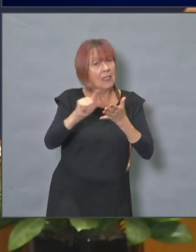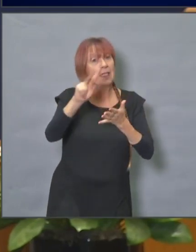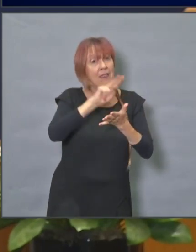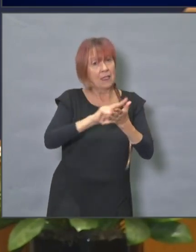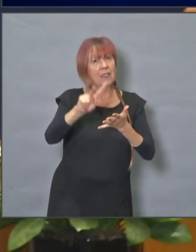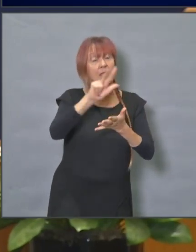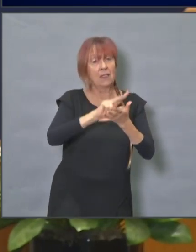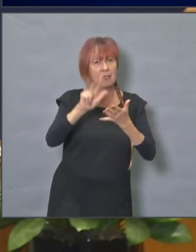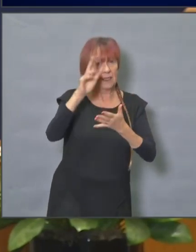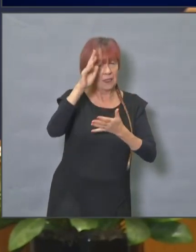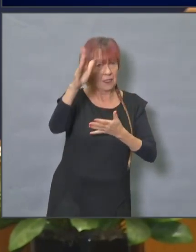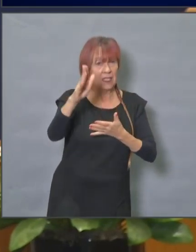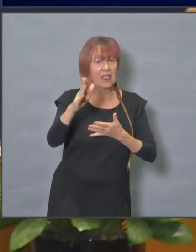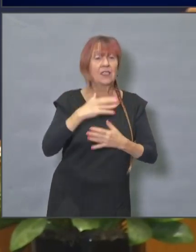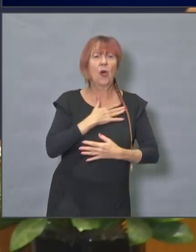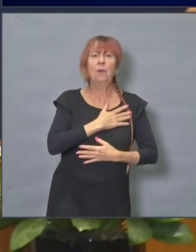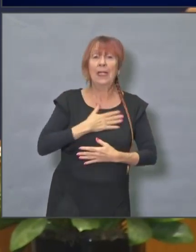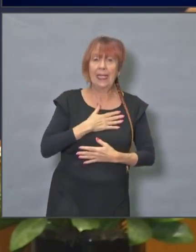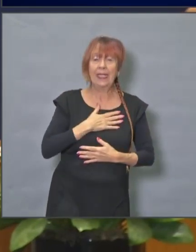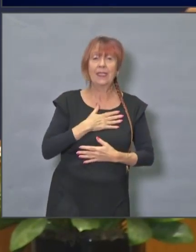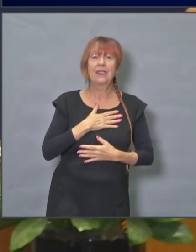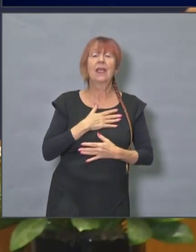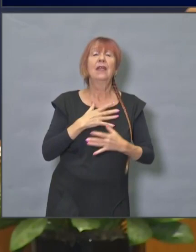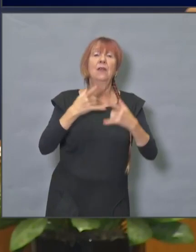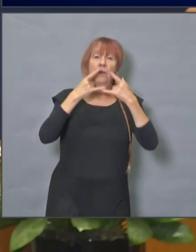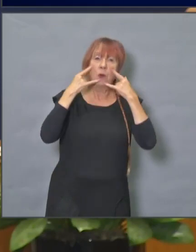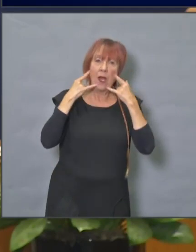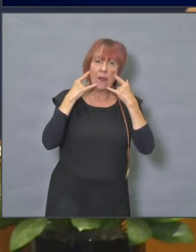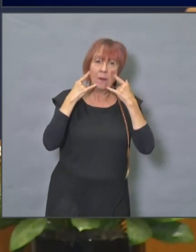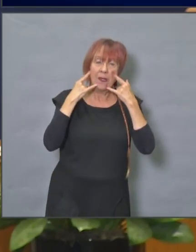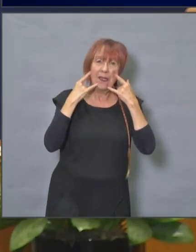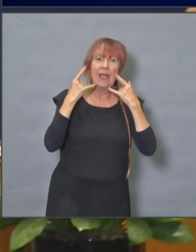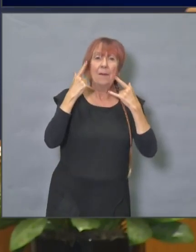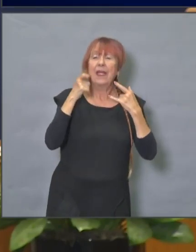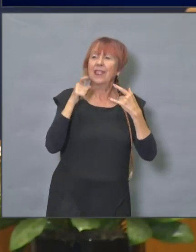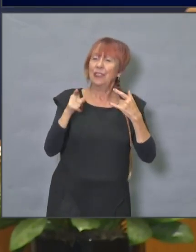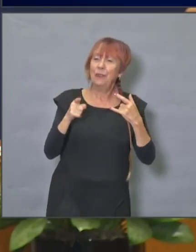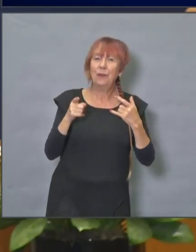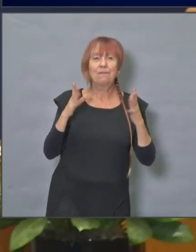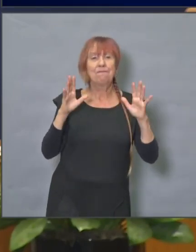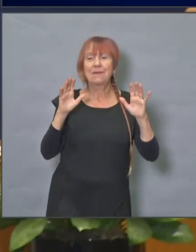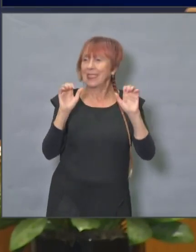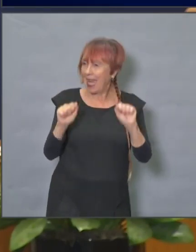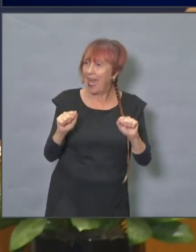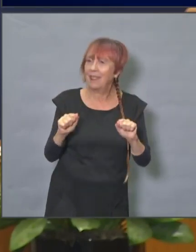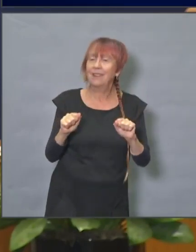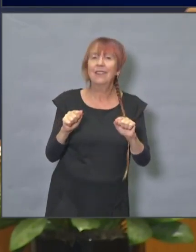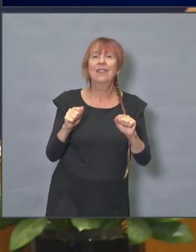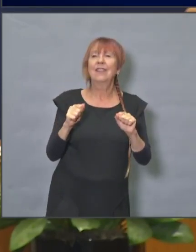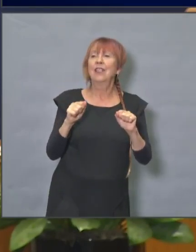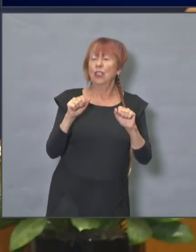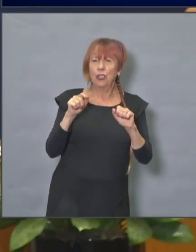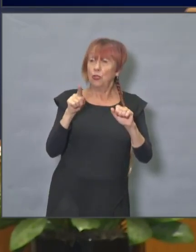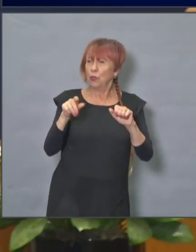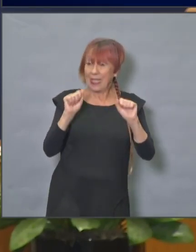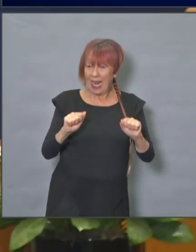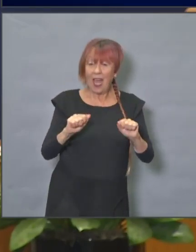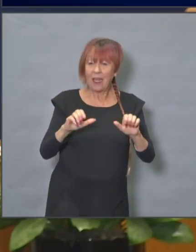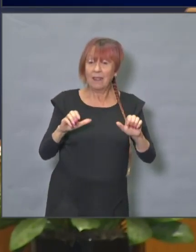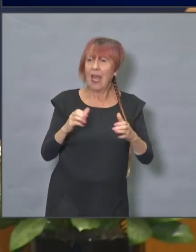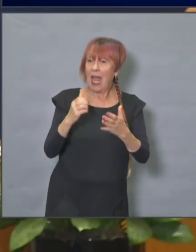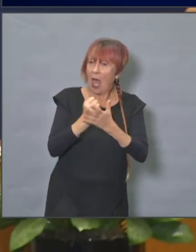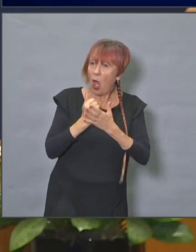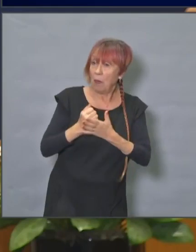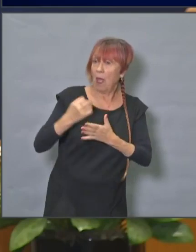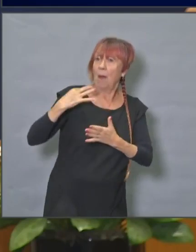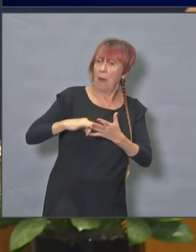So, so I ask us all to do our part there, because you get to do your part. That's the good side of this. You can do something